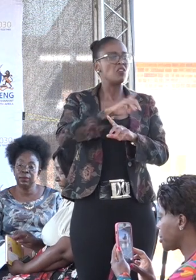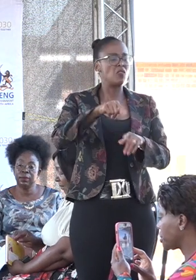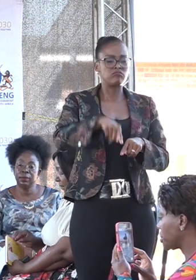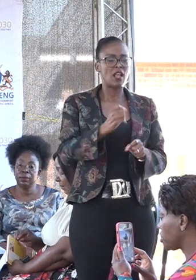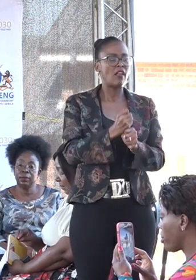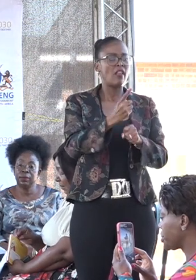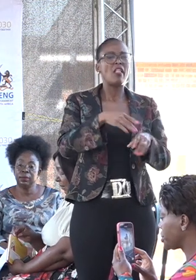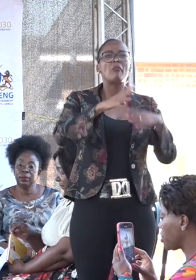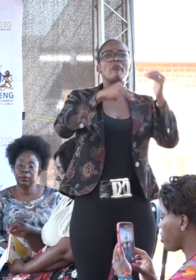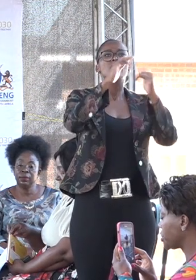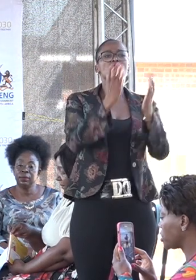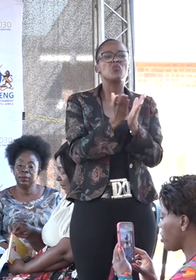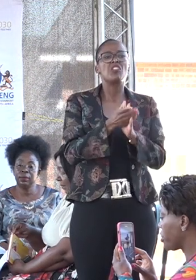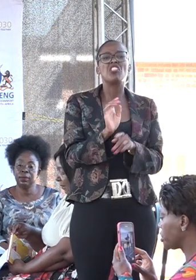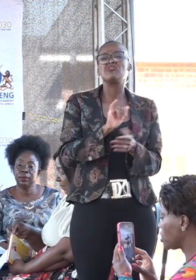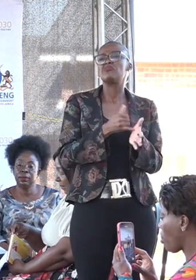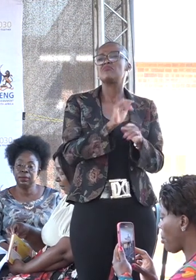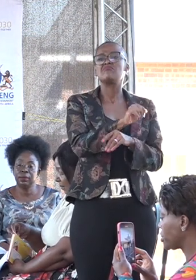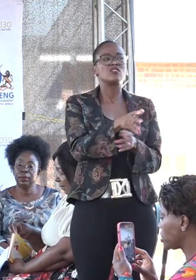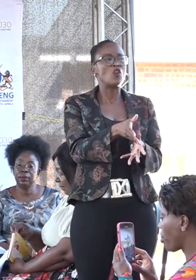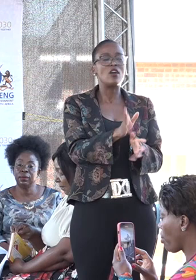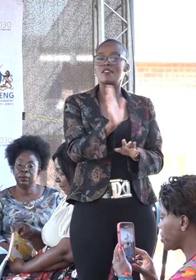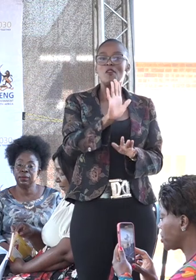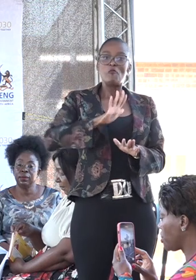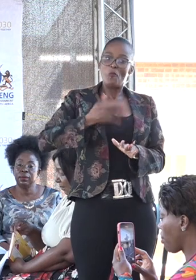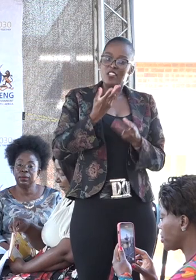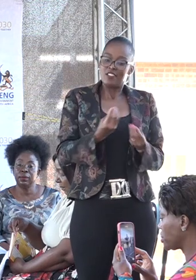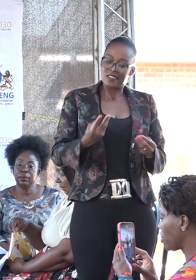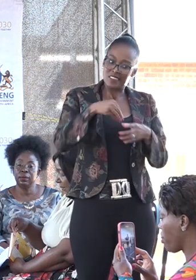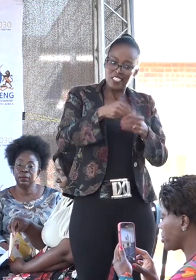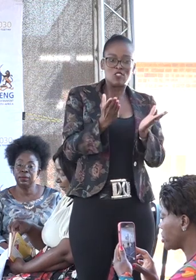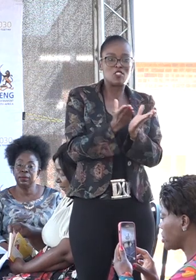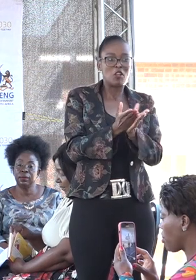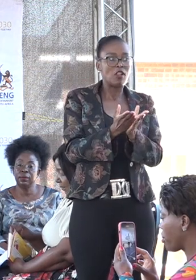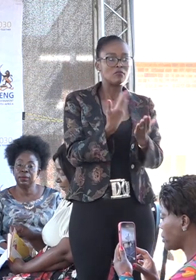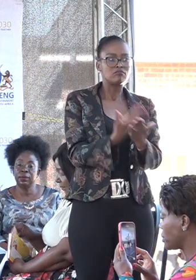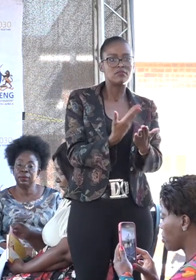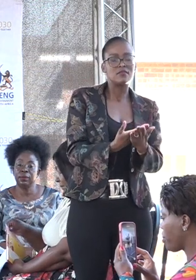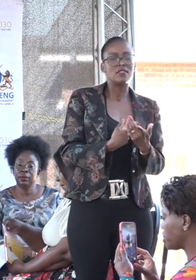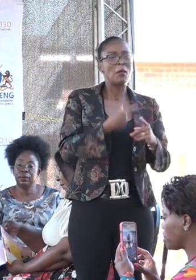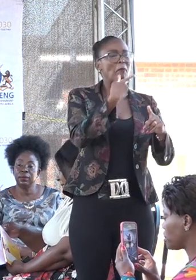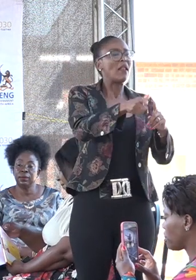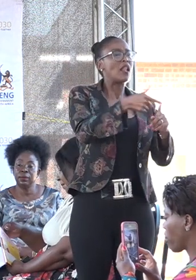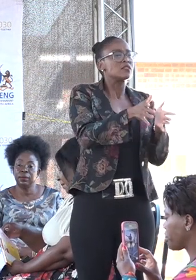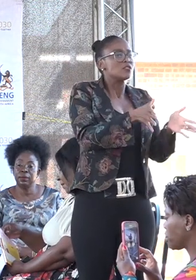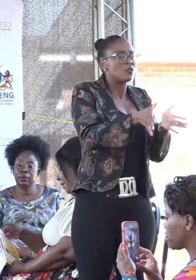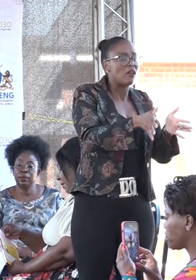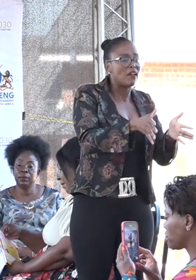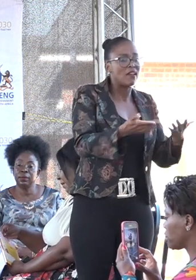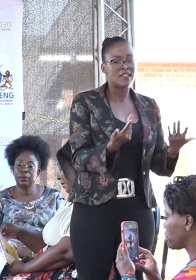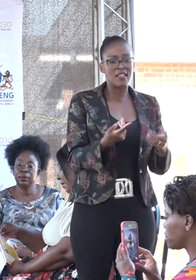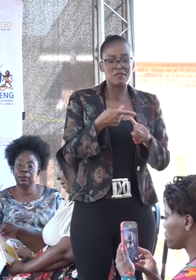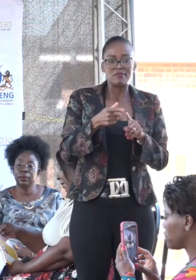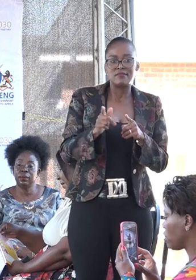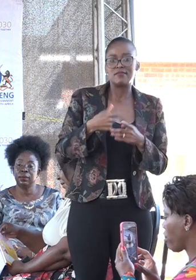kuphela. Sifuna ukuthi abantwana mabase esikolweni bakhone ukuthi badlale ibholo,